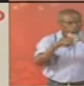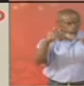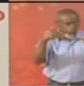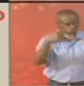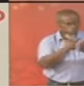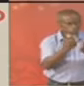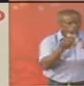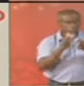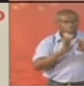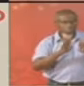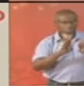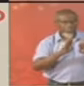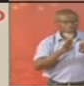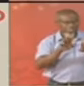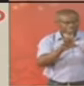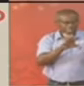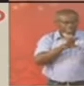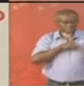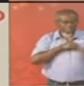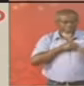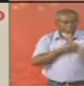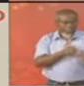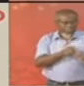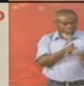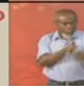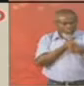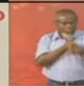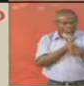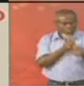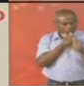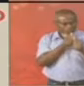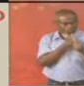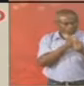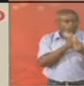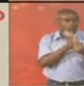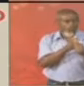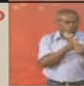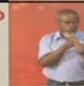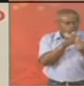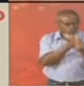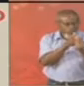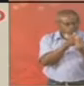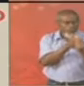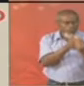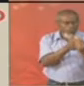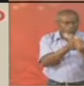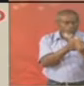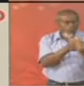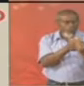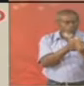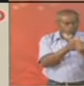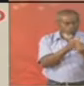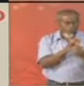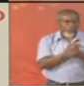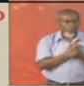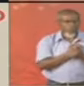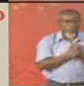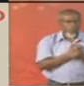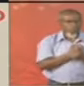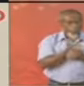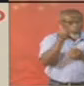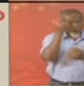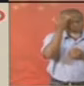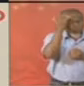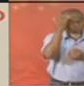installed in your brain between last year and this year. So we're at the point where we should have this fairly well down. We do note that there will